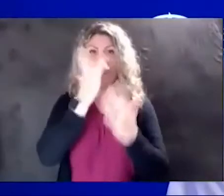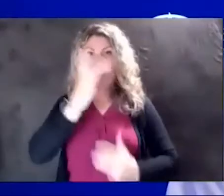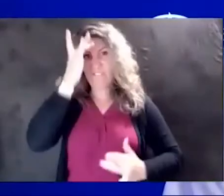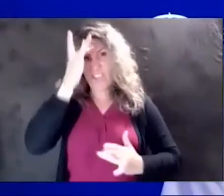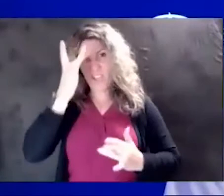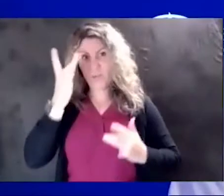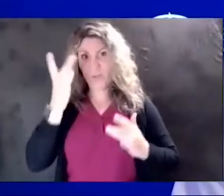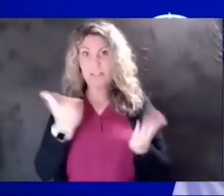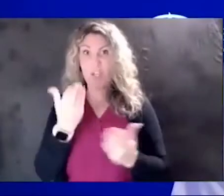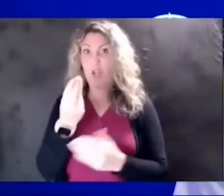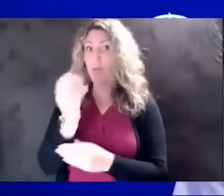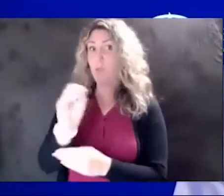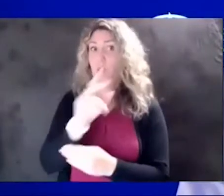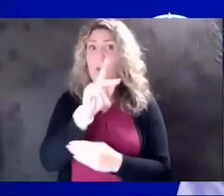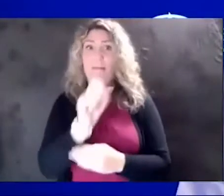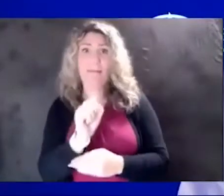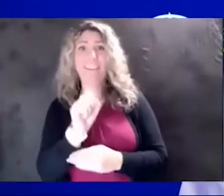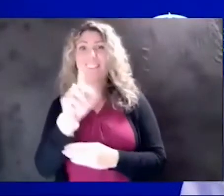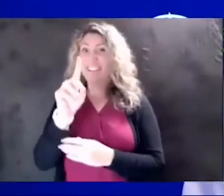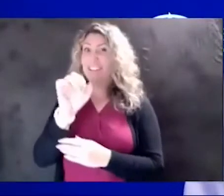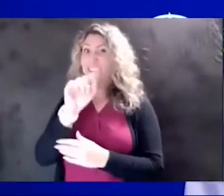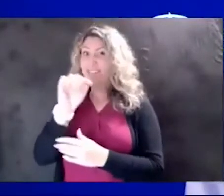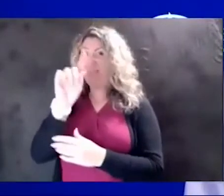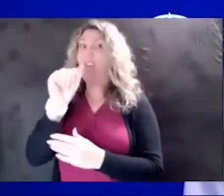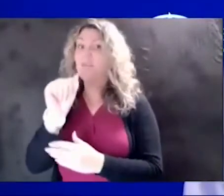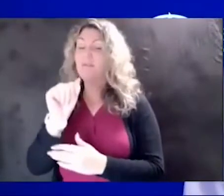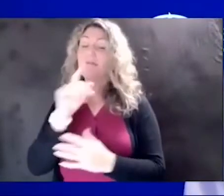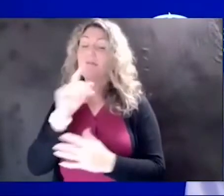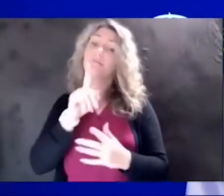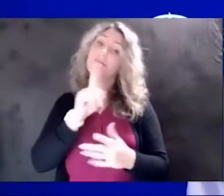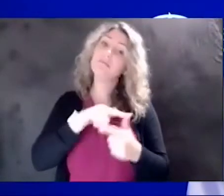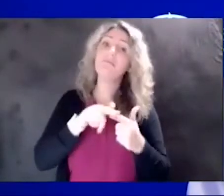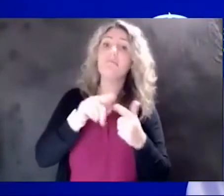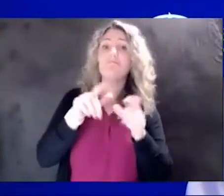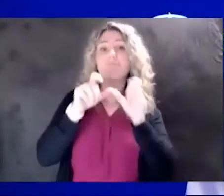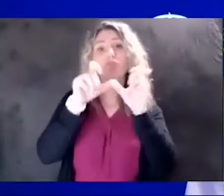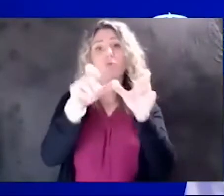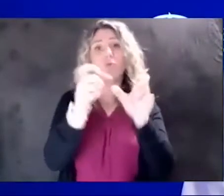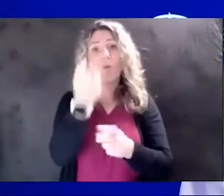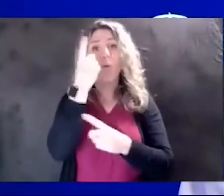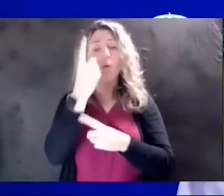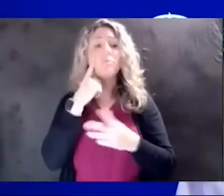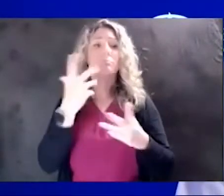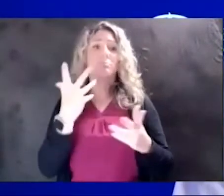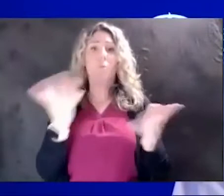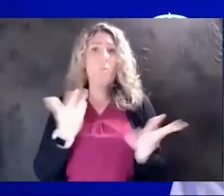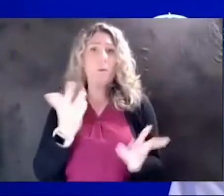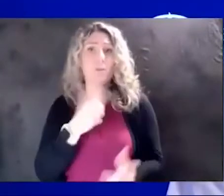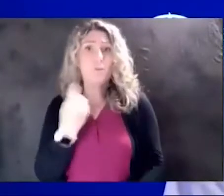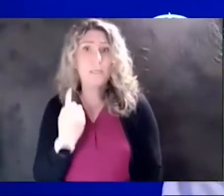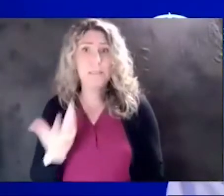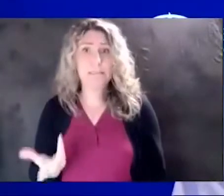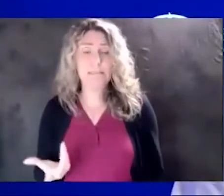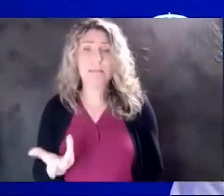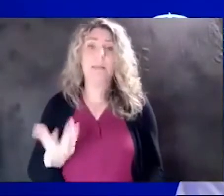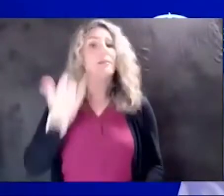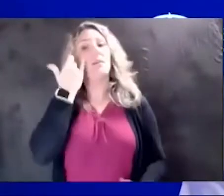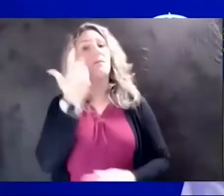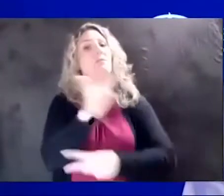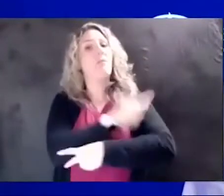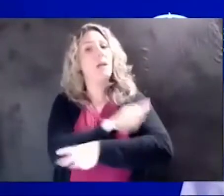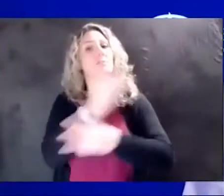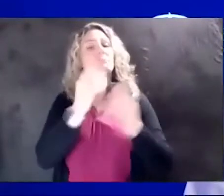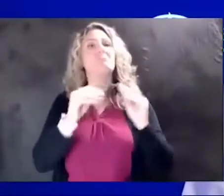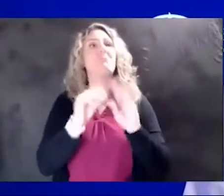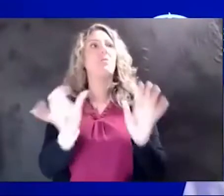right now. I think we need to continue then to understand what our risk is. If you're vaccinated, more than likely you're going to